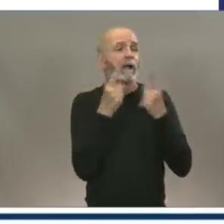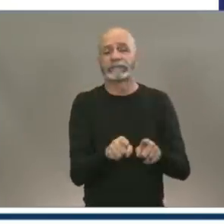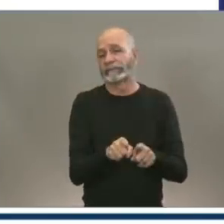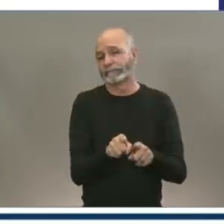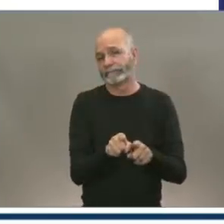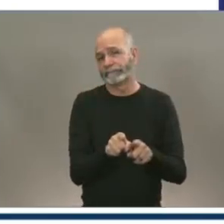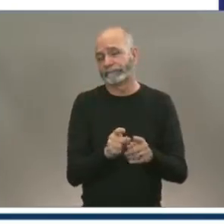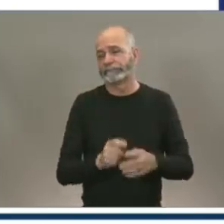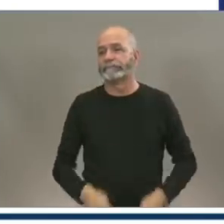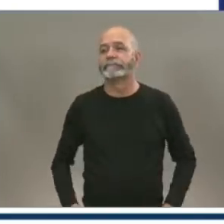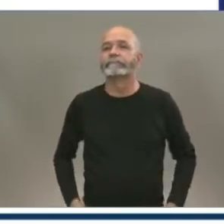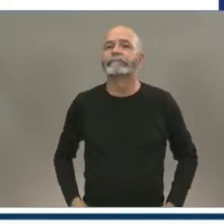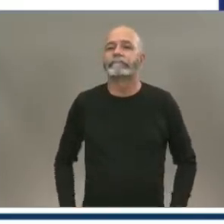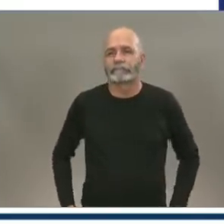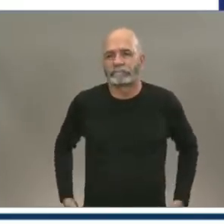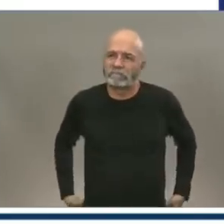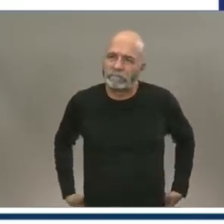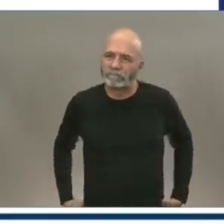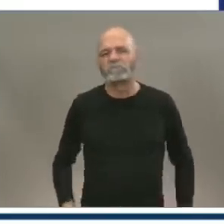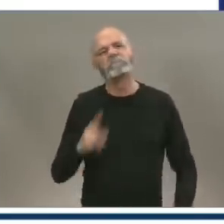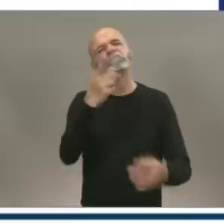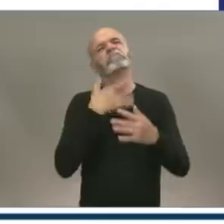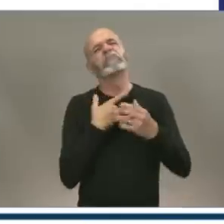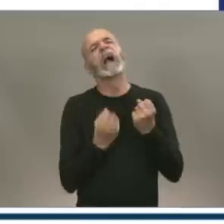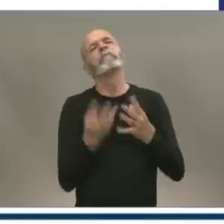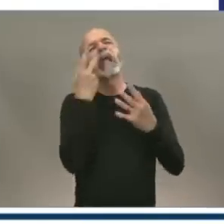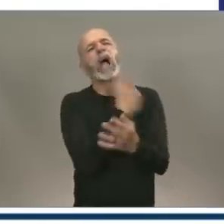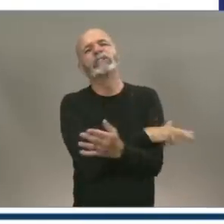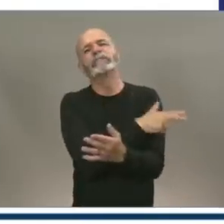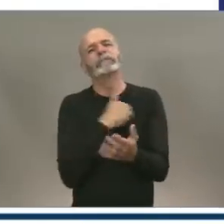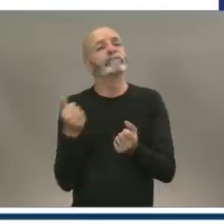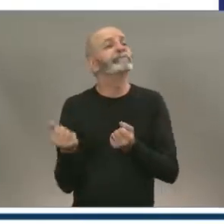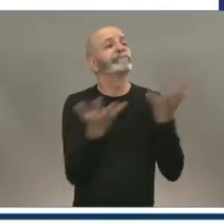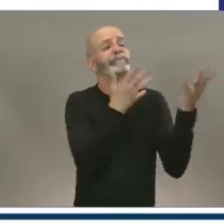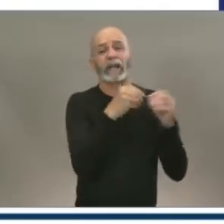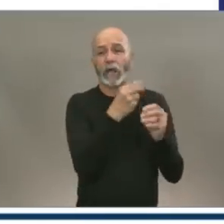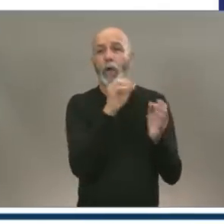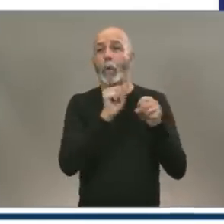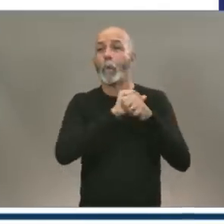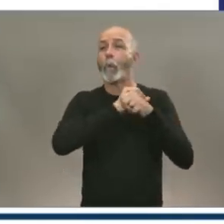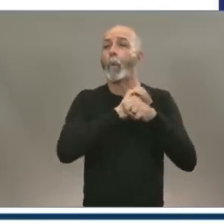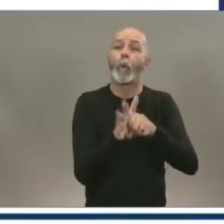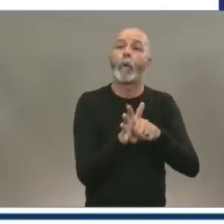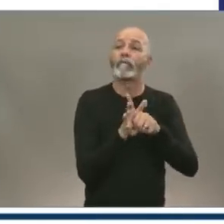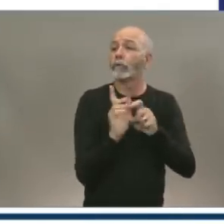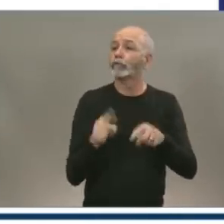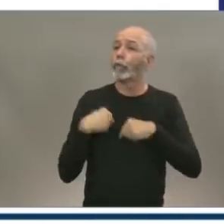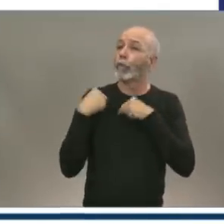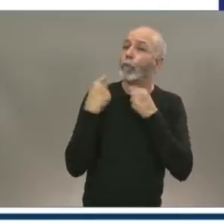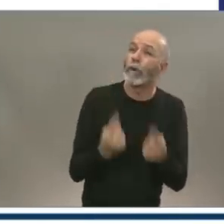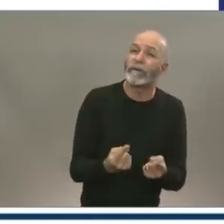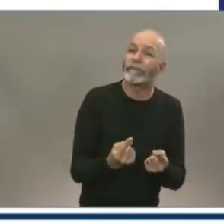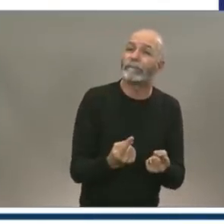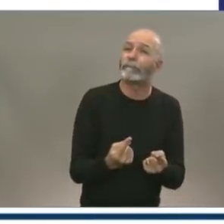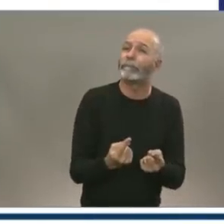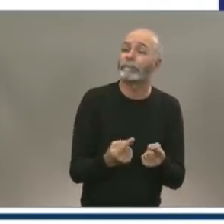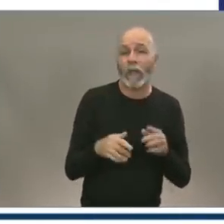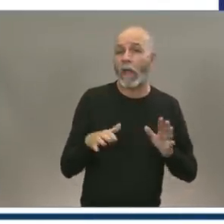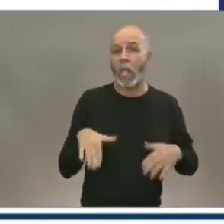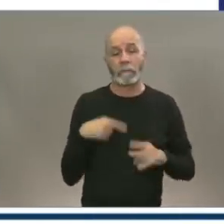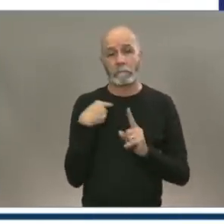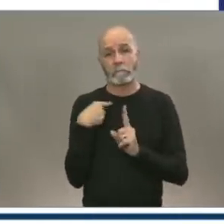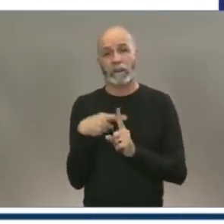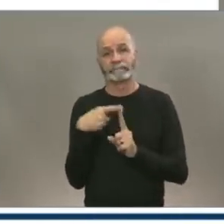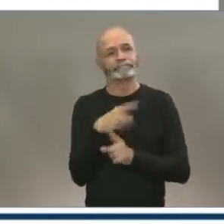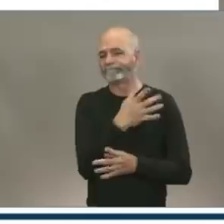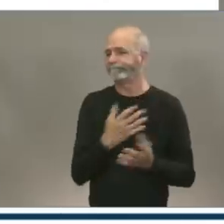many people are in hospital who had COVID but are still suffering, but are no longer considered active cases? I don't have that breakdown in front of